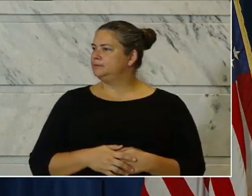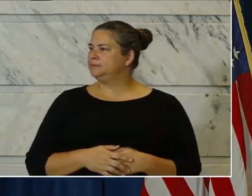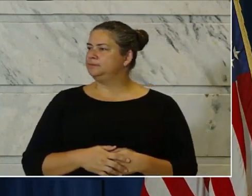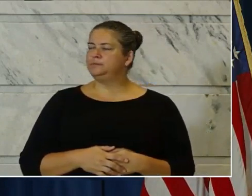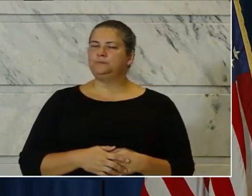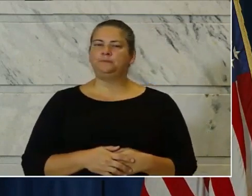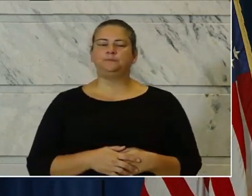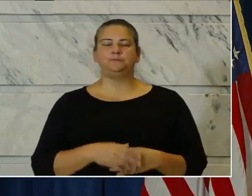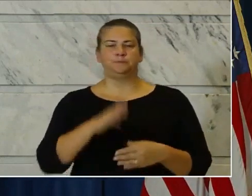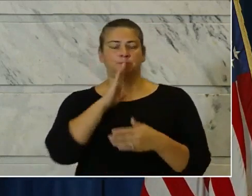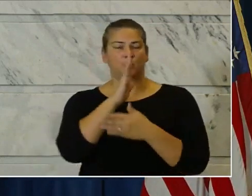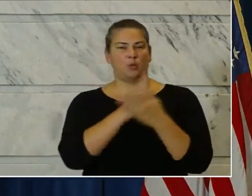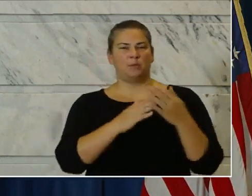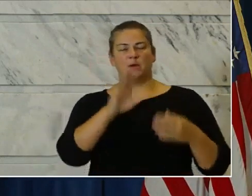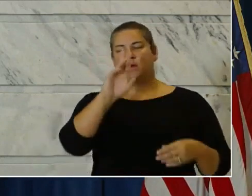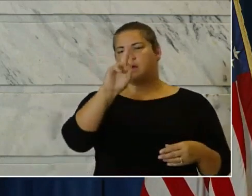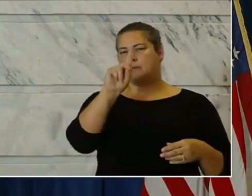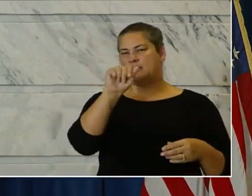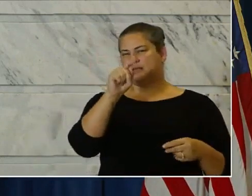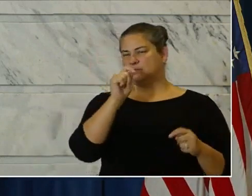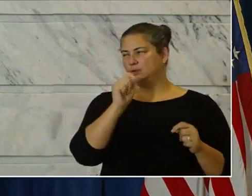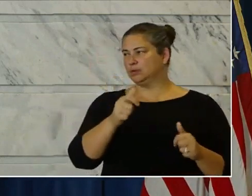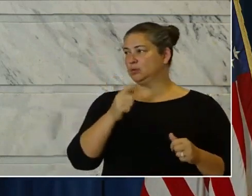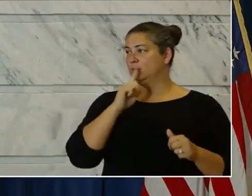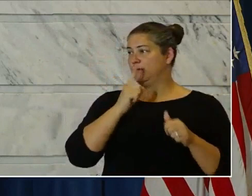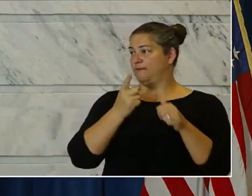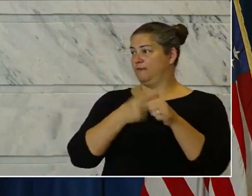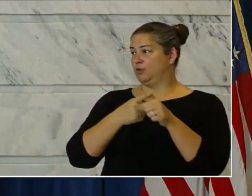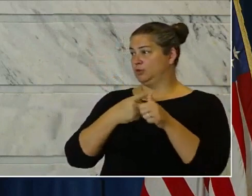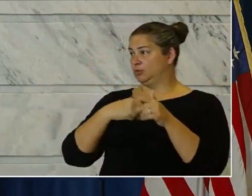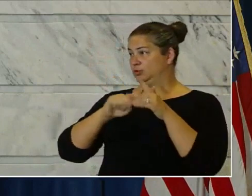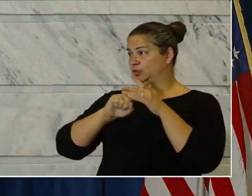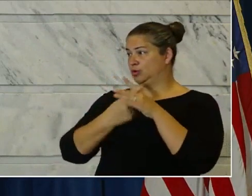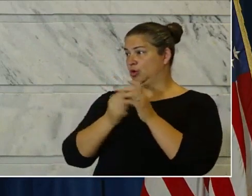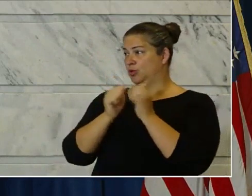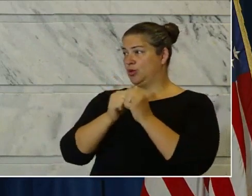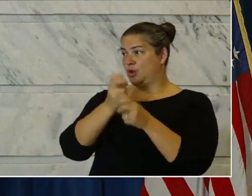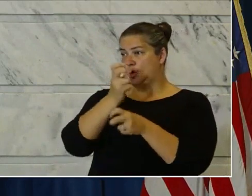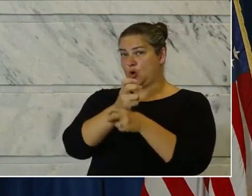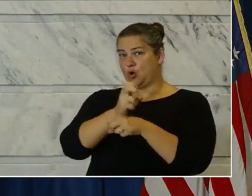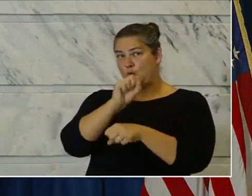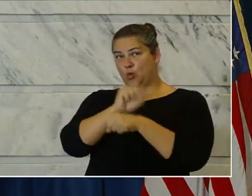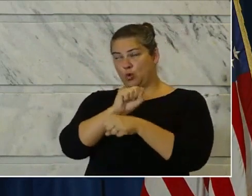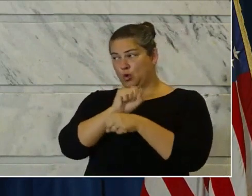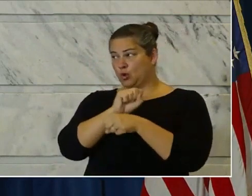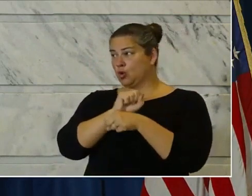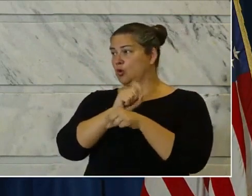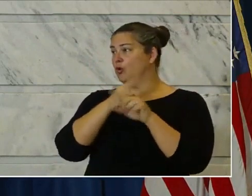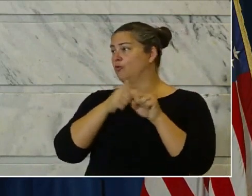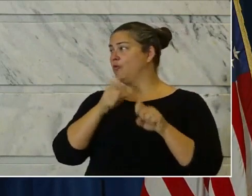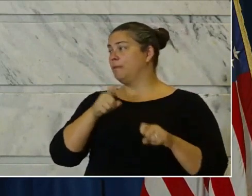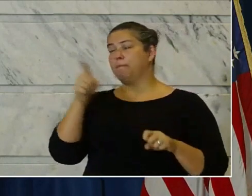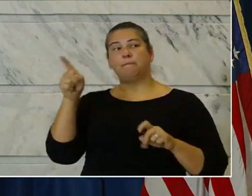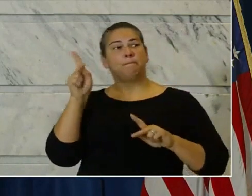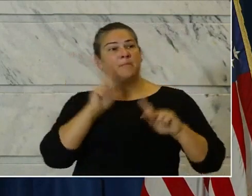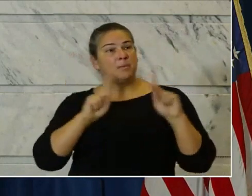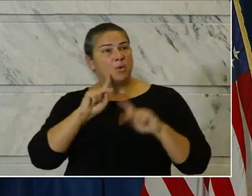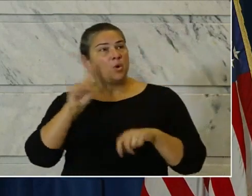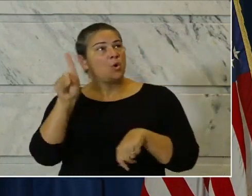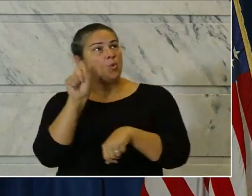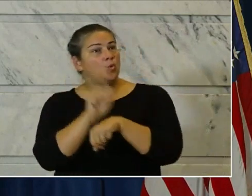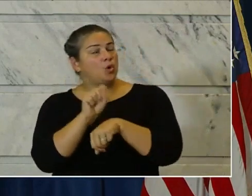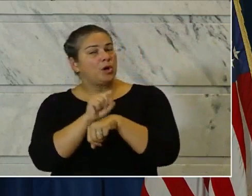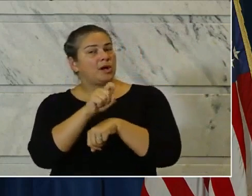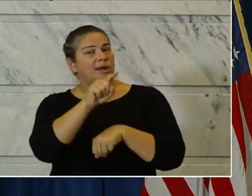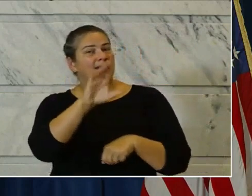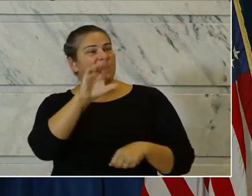Couple of quick updates. First, I want to begin with the hard work of the folks who have worked at the Cabinet